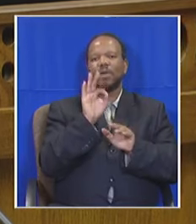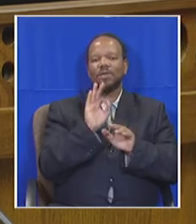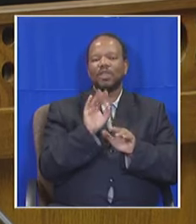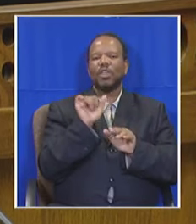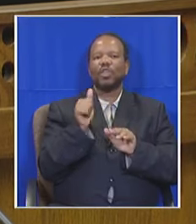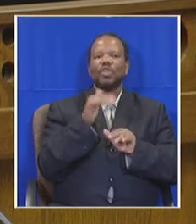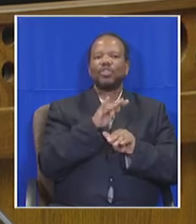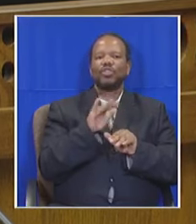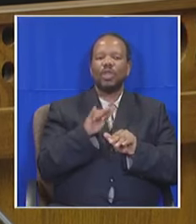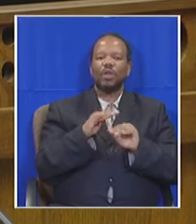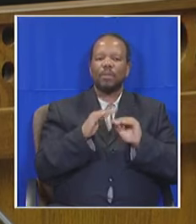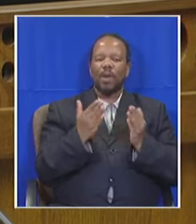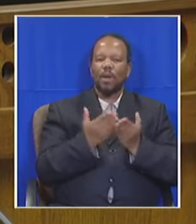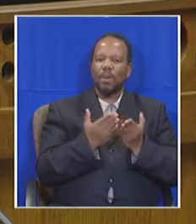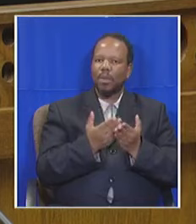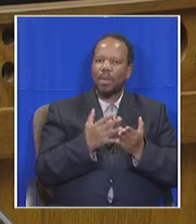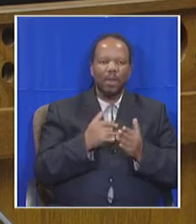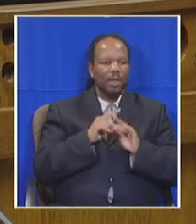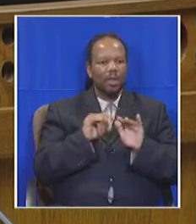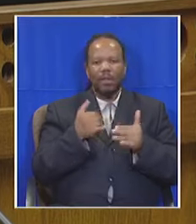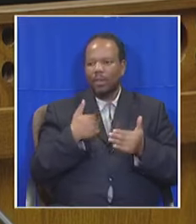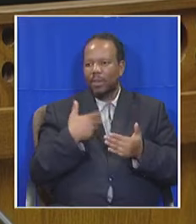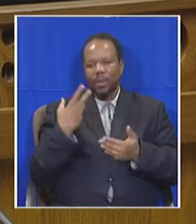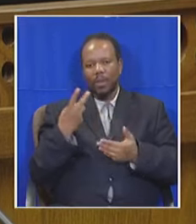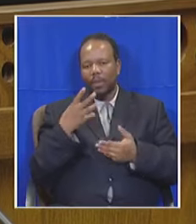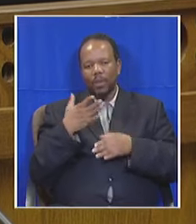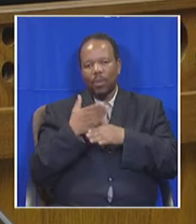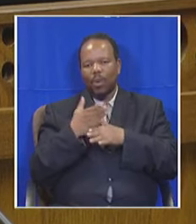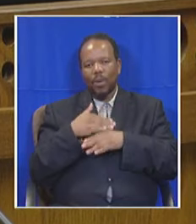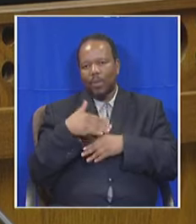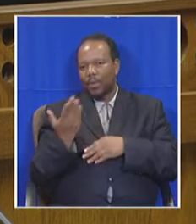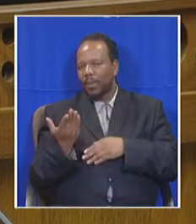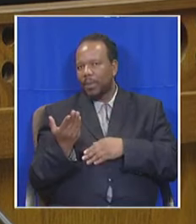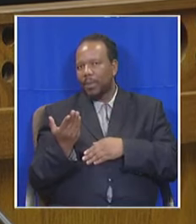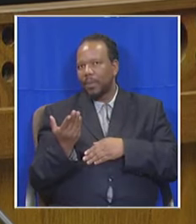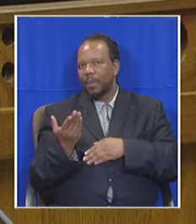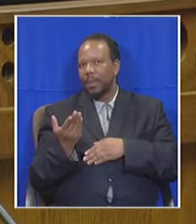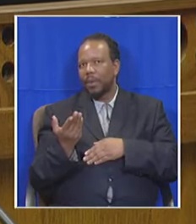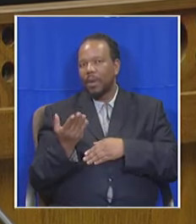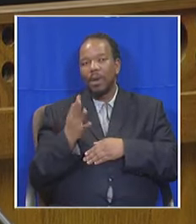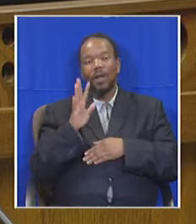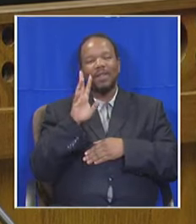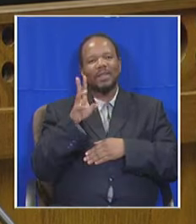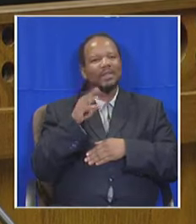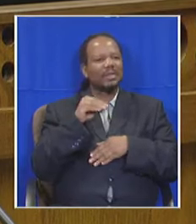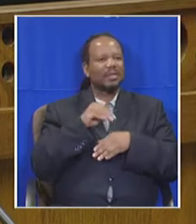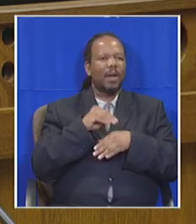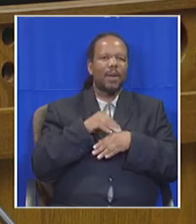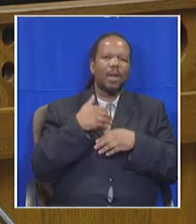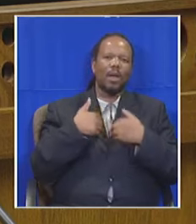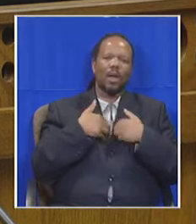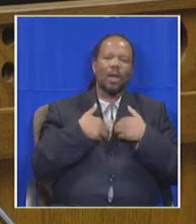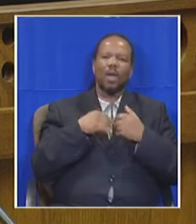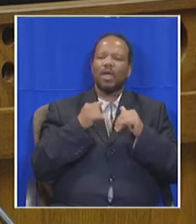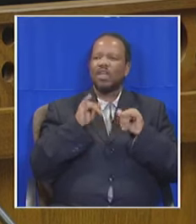year will be in jobs that don't exist today. This is as troubling as it is exciting. If our young people are